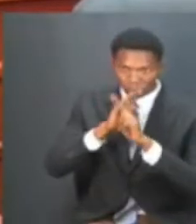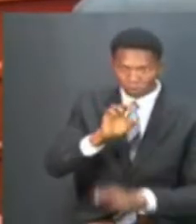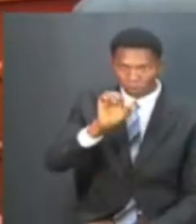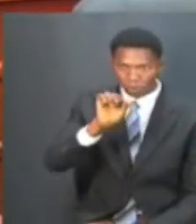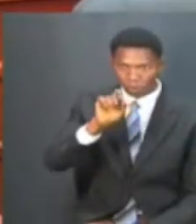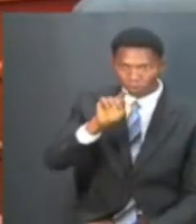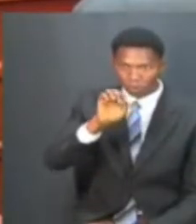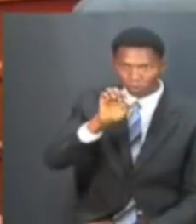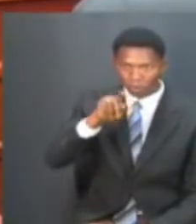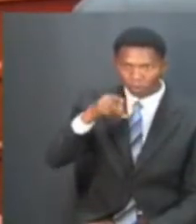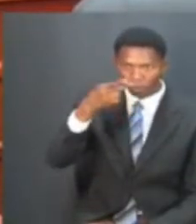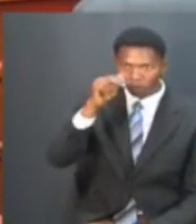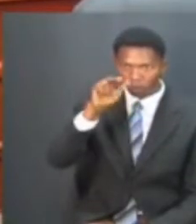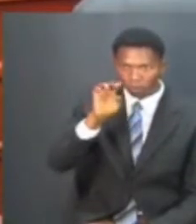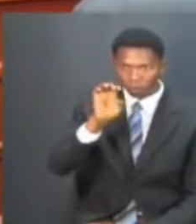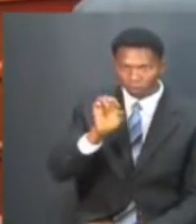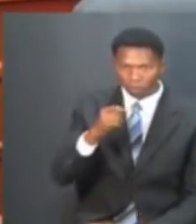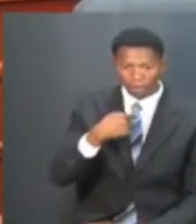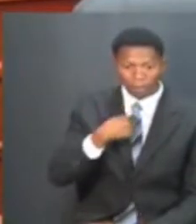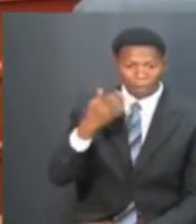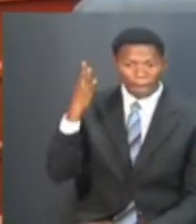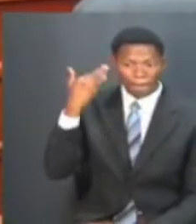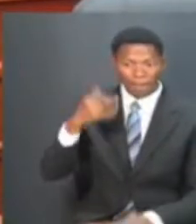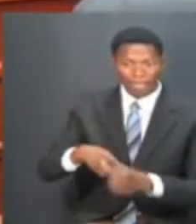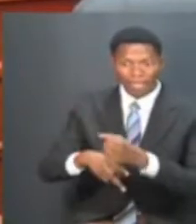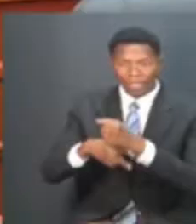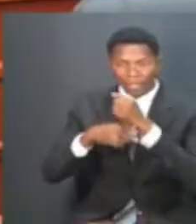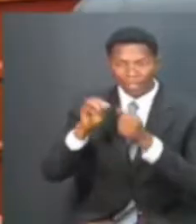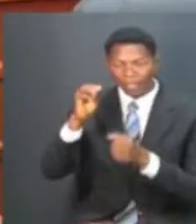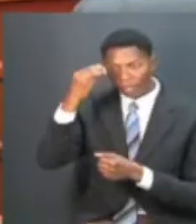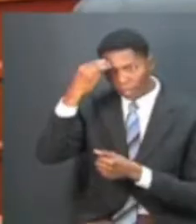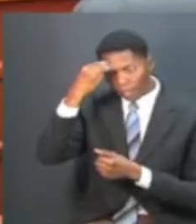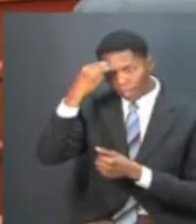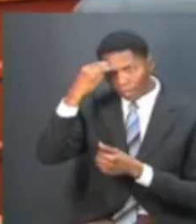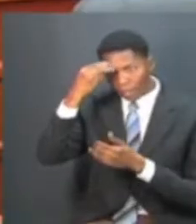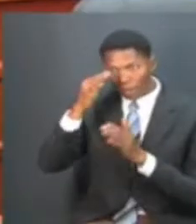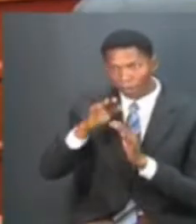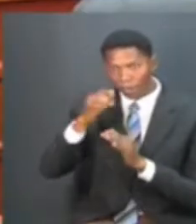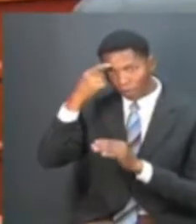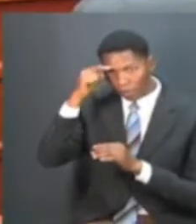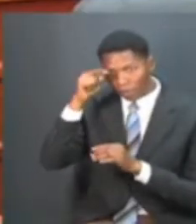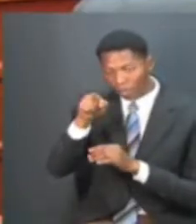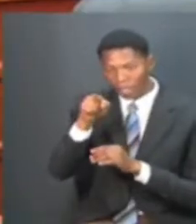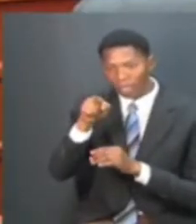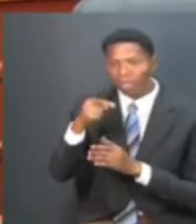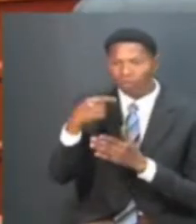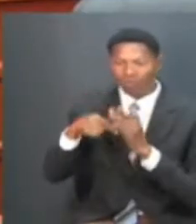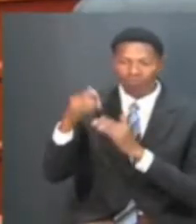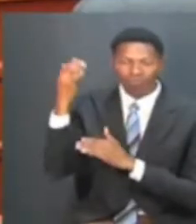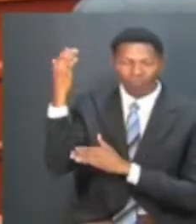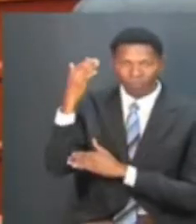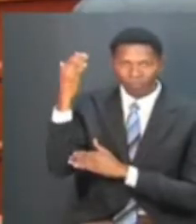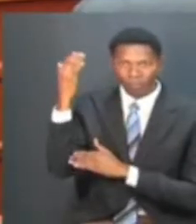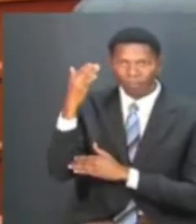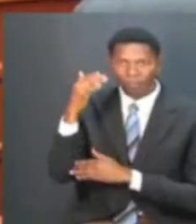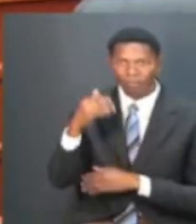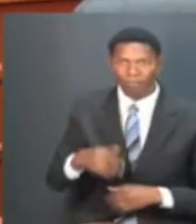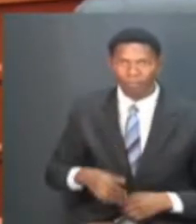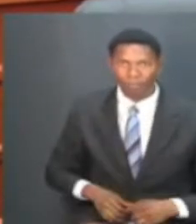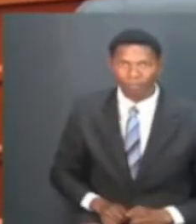my former Deputy Minister, for this statement. The issue